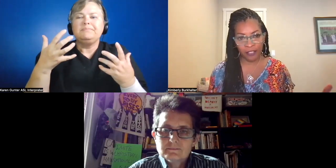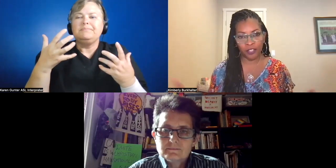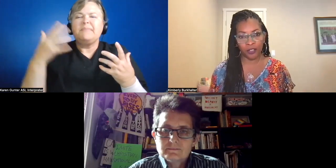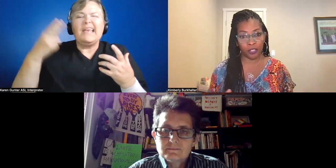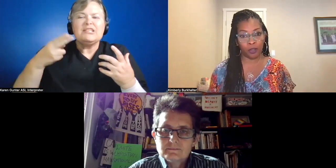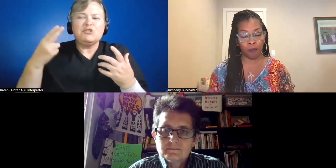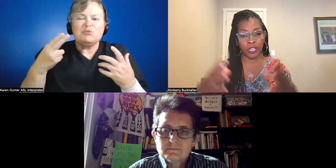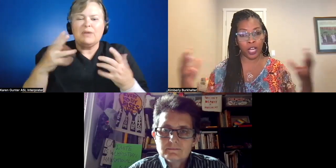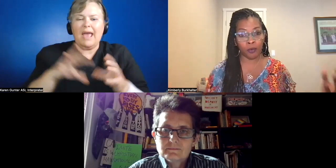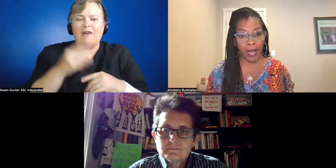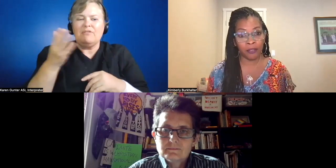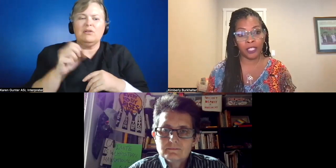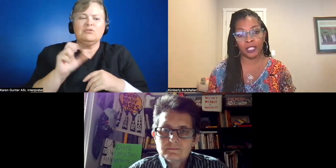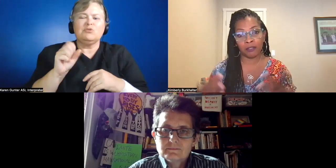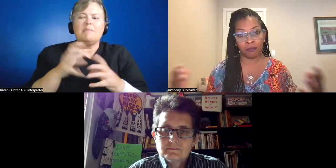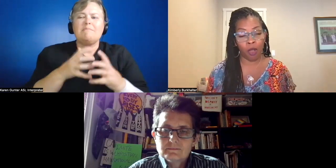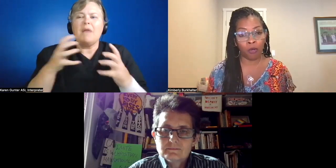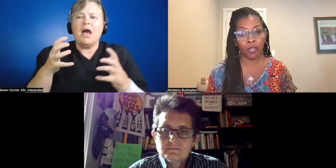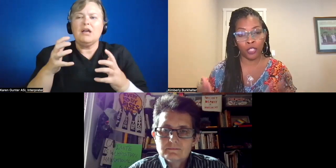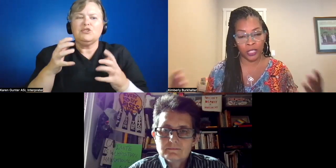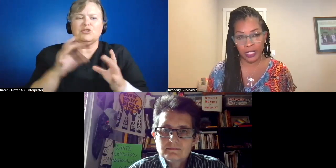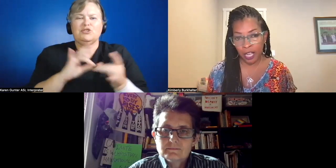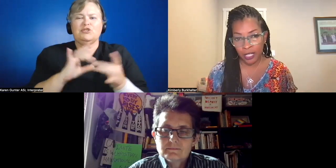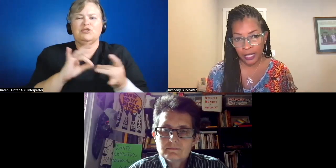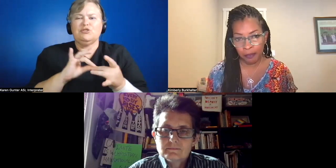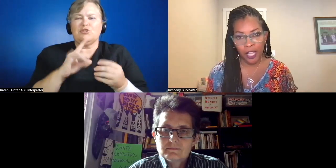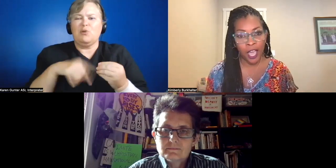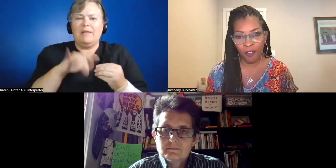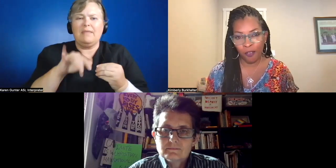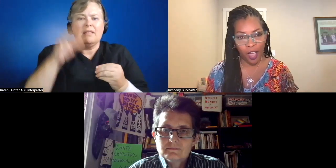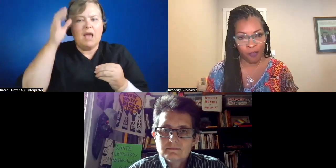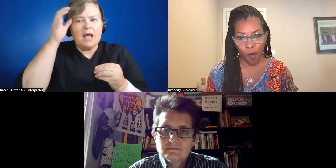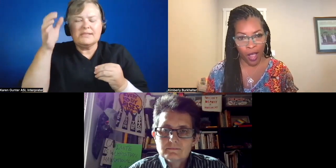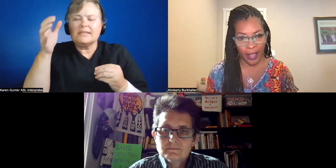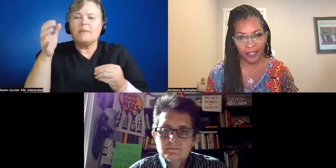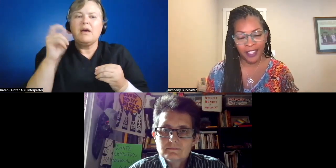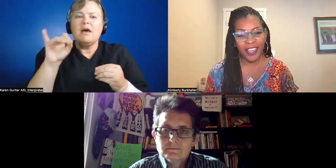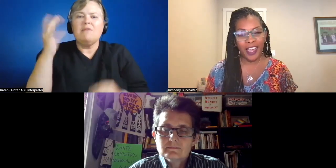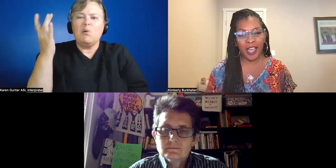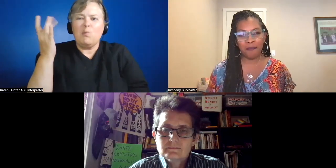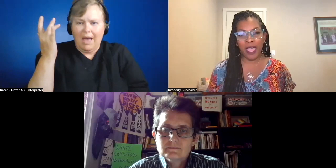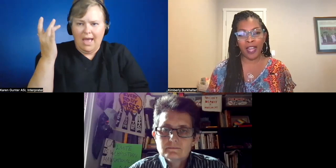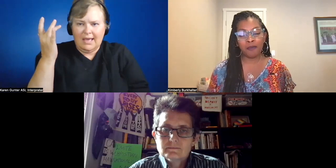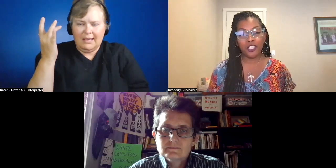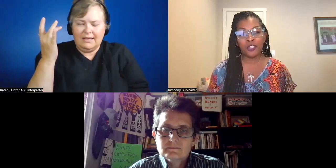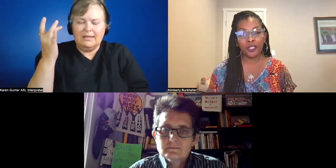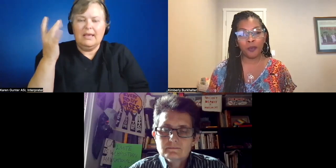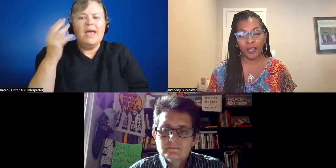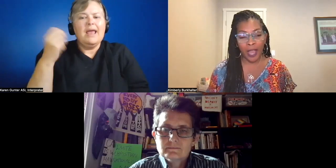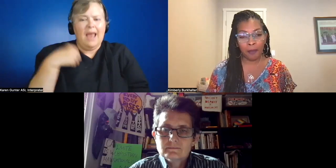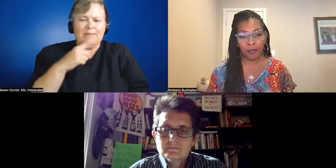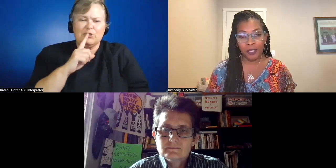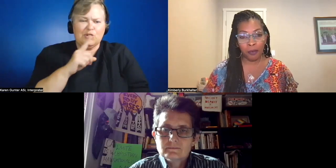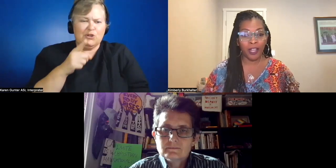history out there. There's so much around this whole notion, this concept of why. And I'm sure you